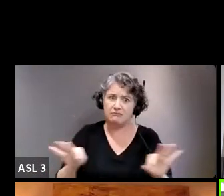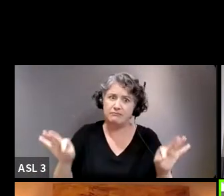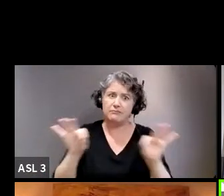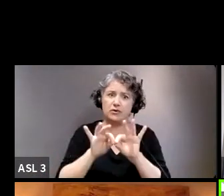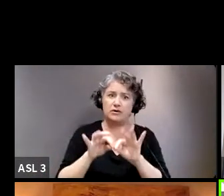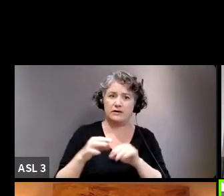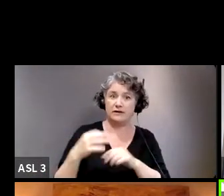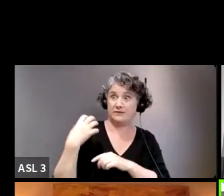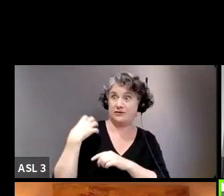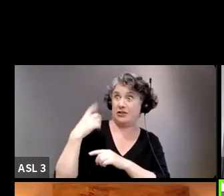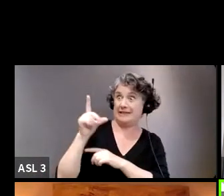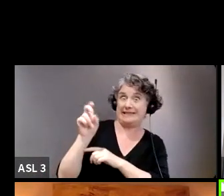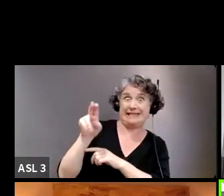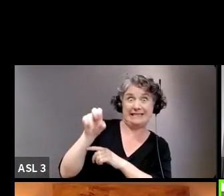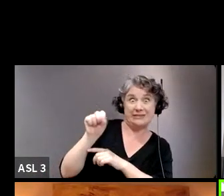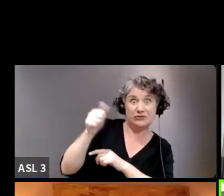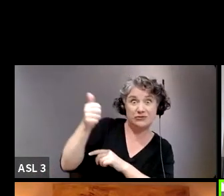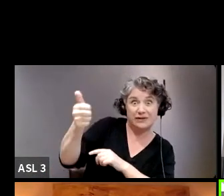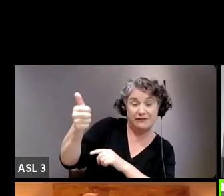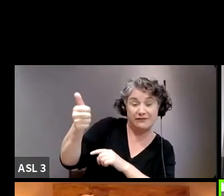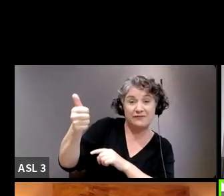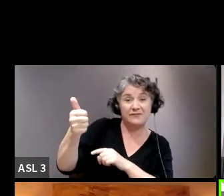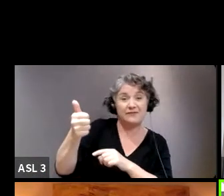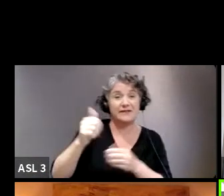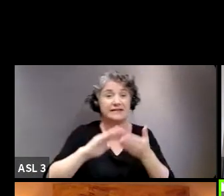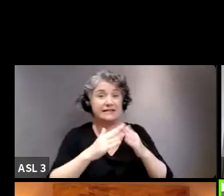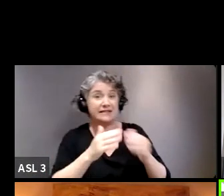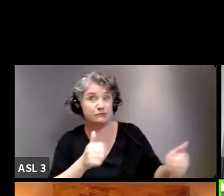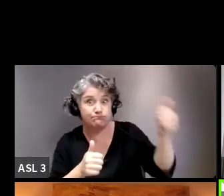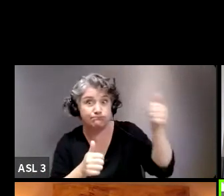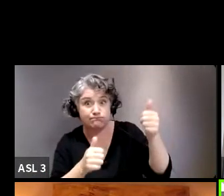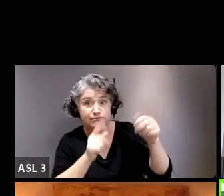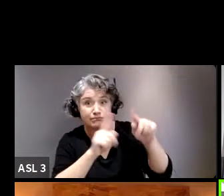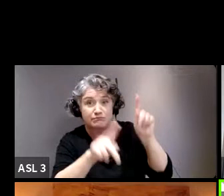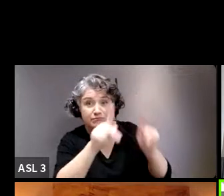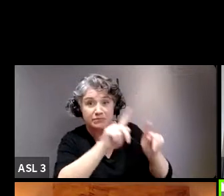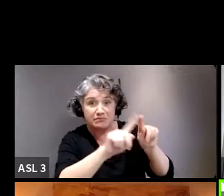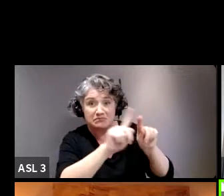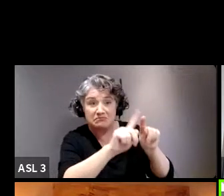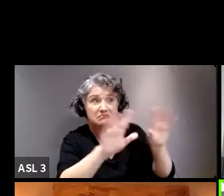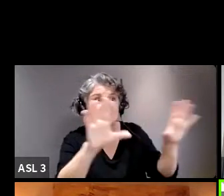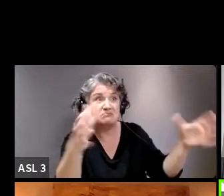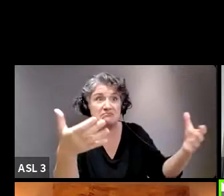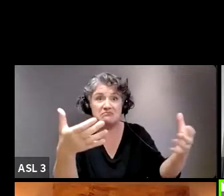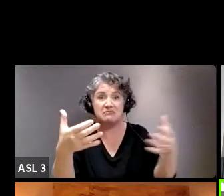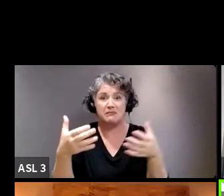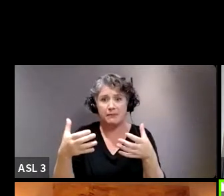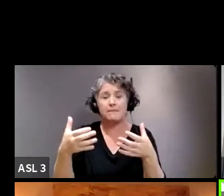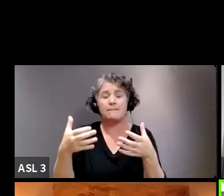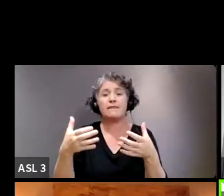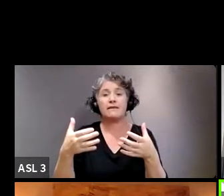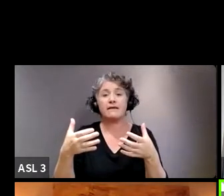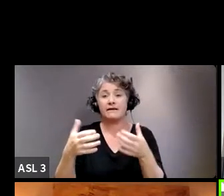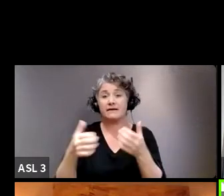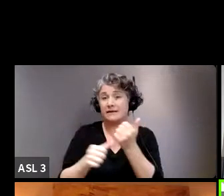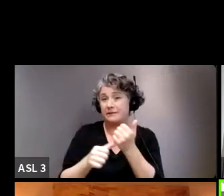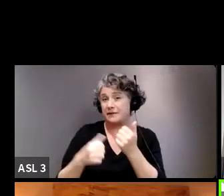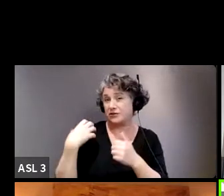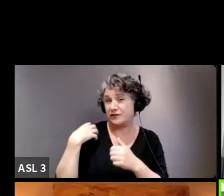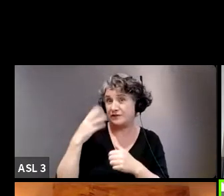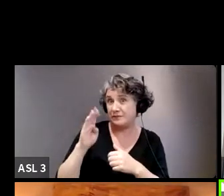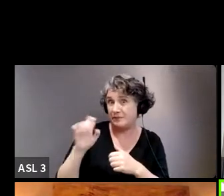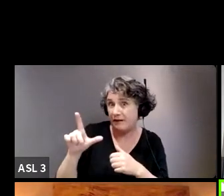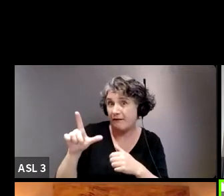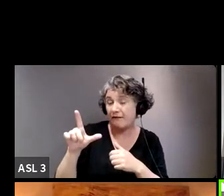deans herself and through the support of city officials we were able to move that initial effort led by deputy chief bell around the mental health